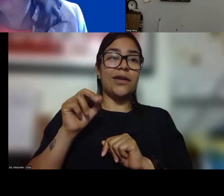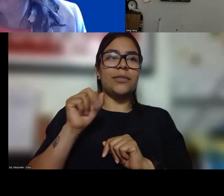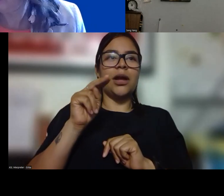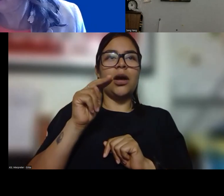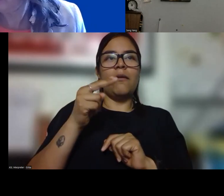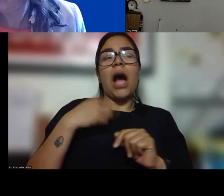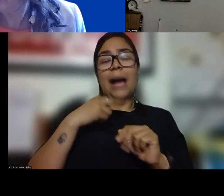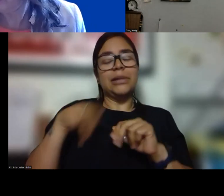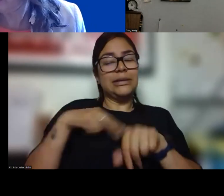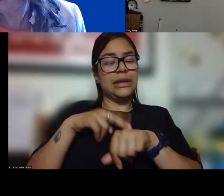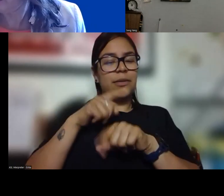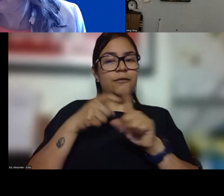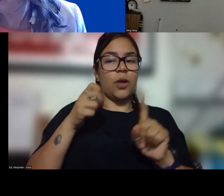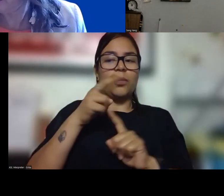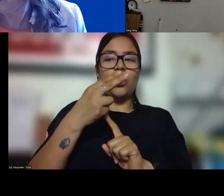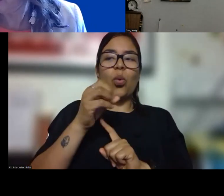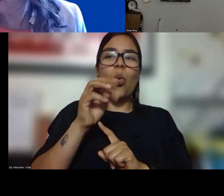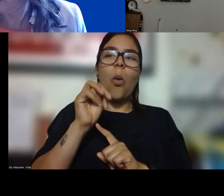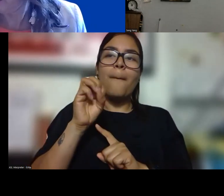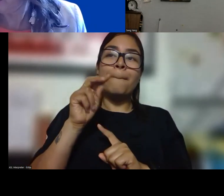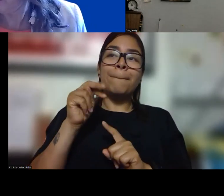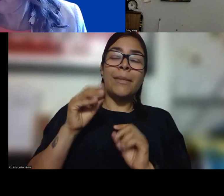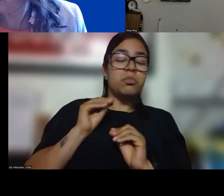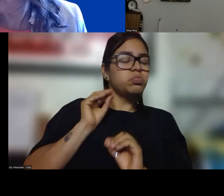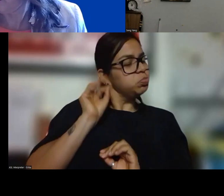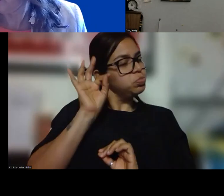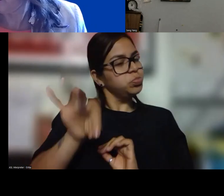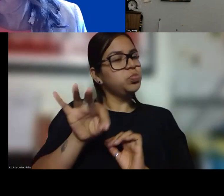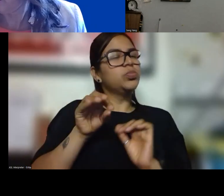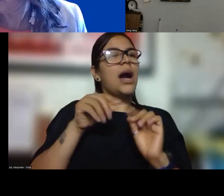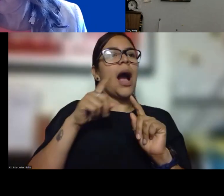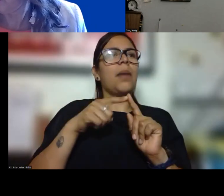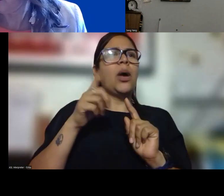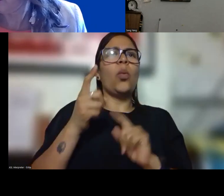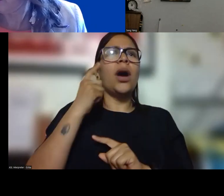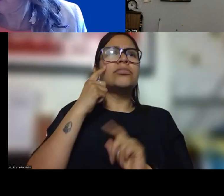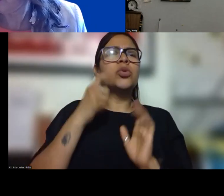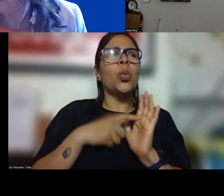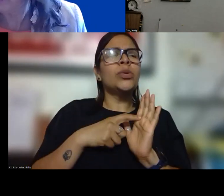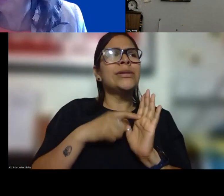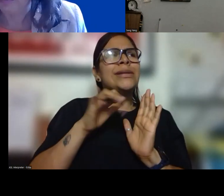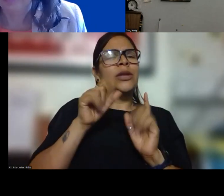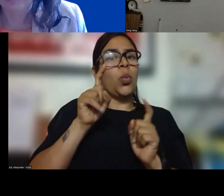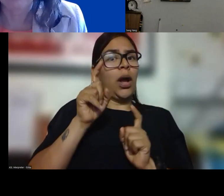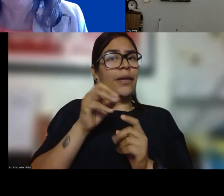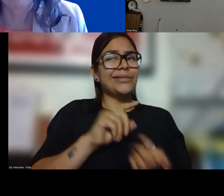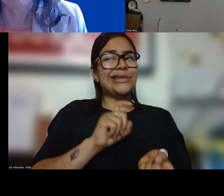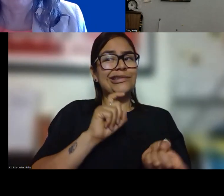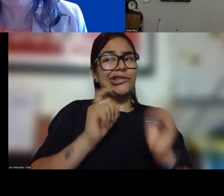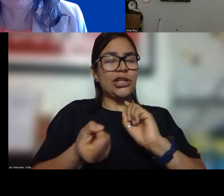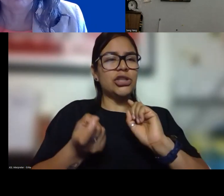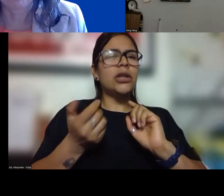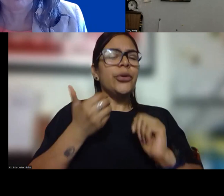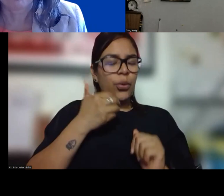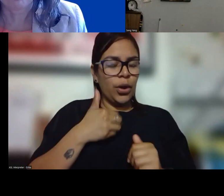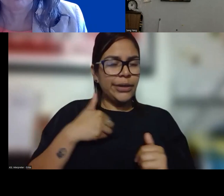Guam. And I just want to put that out there. One of the things that's rapidly changing now, younger people tend to